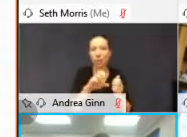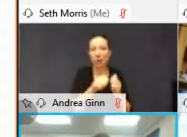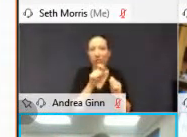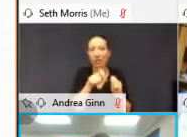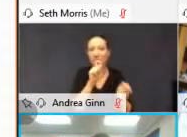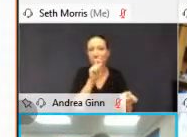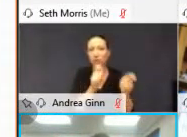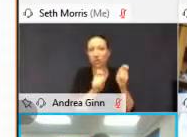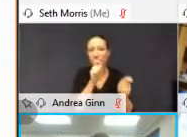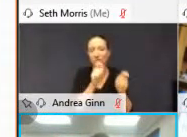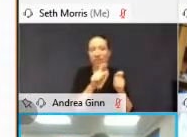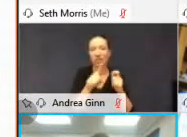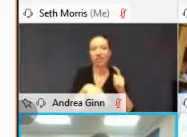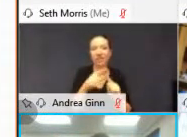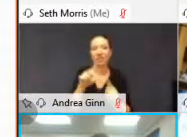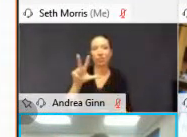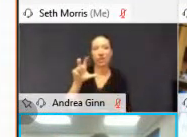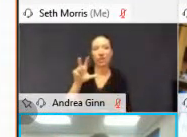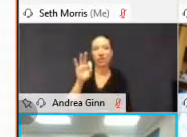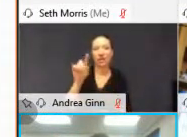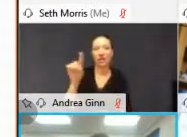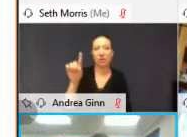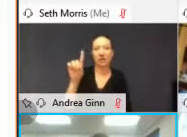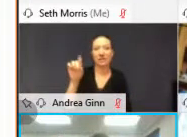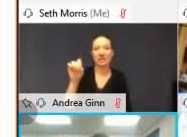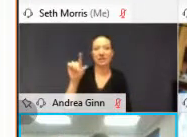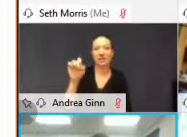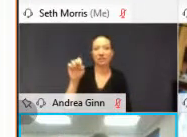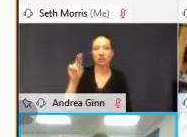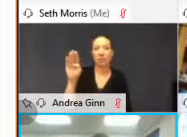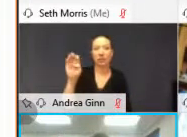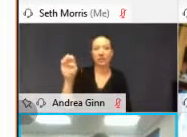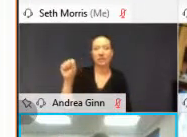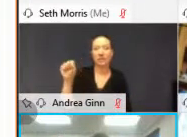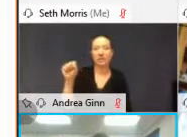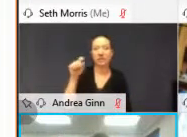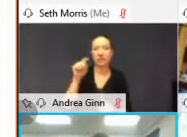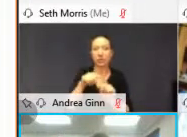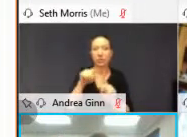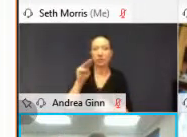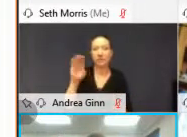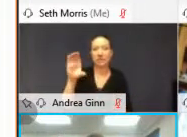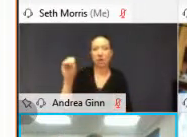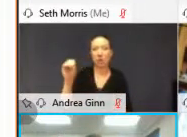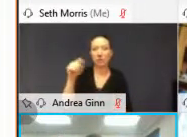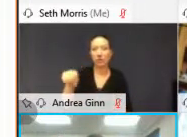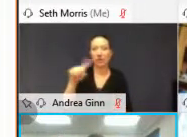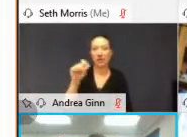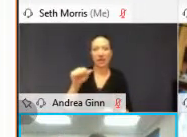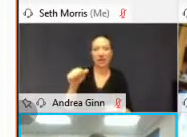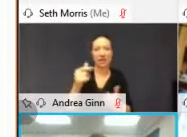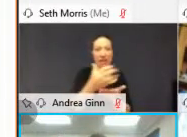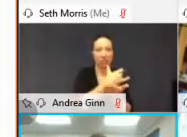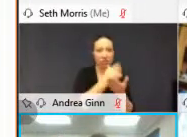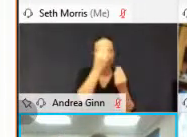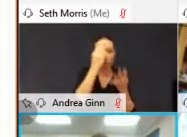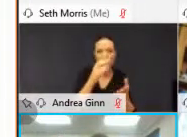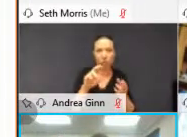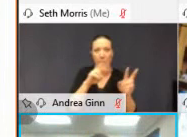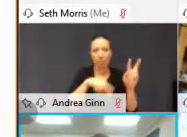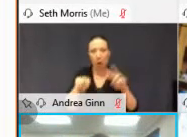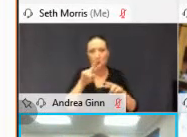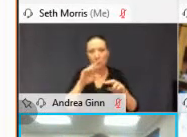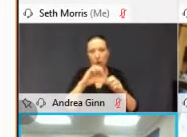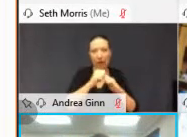issued 391 deliverables to the MCOs to monitor their implementation or gather information. So really do want to give